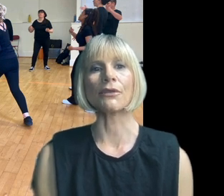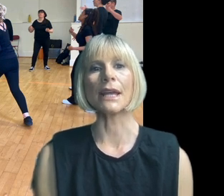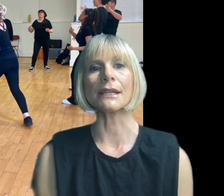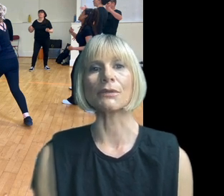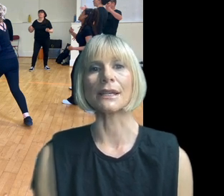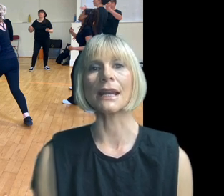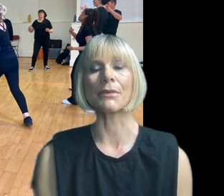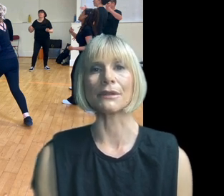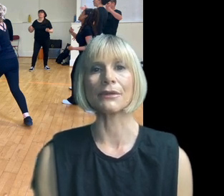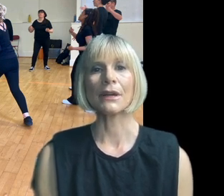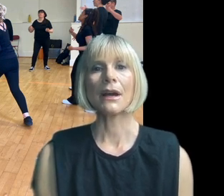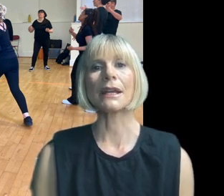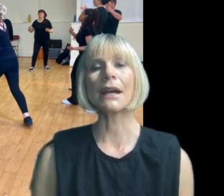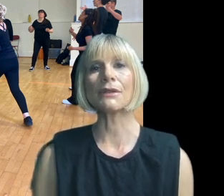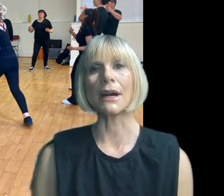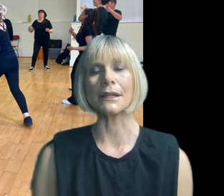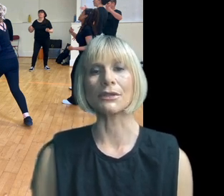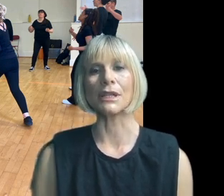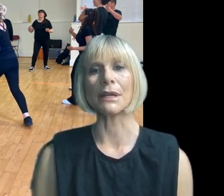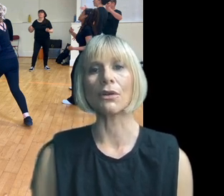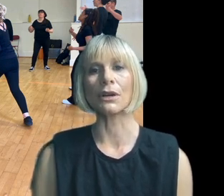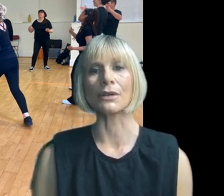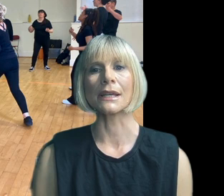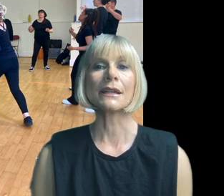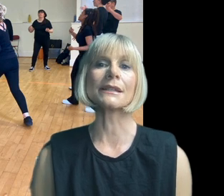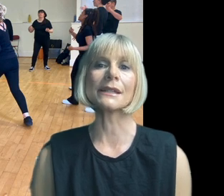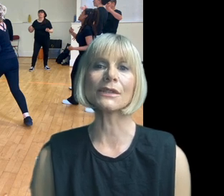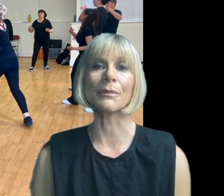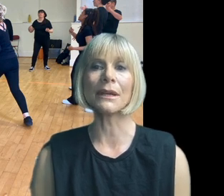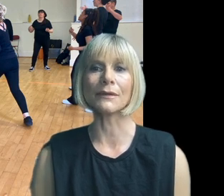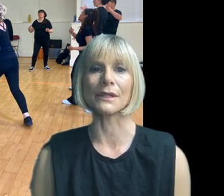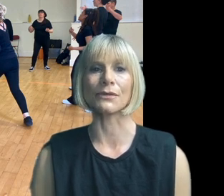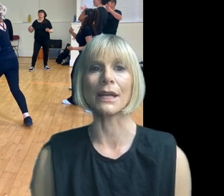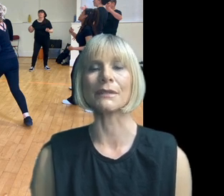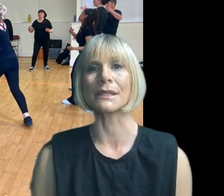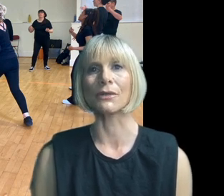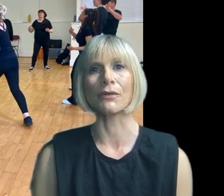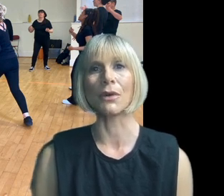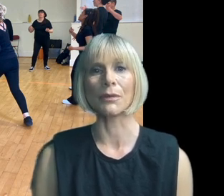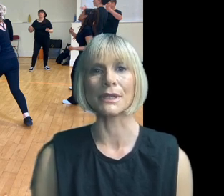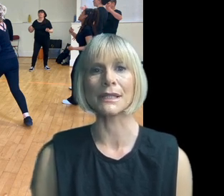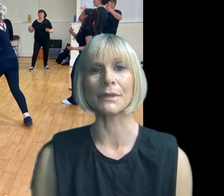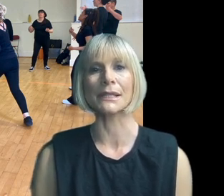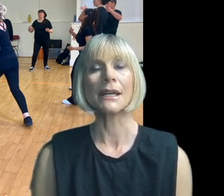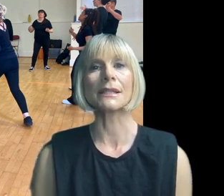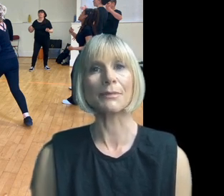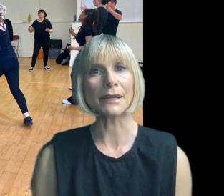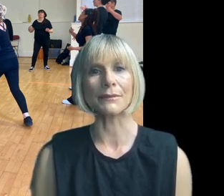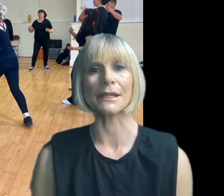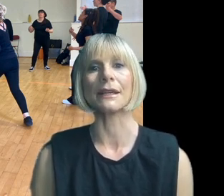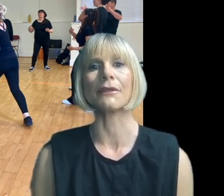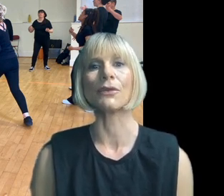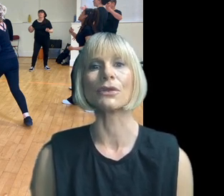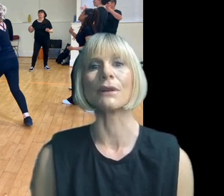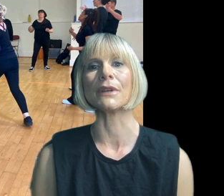process of creating it was collaborative. On account of Ireland's GDPR laws, consent to appear in the story had to be sought from all participants despite